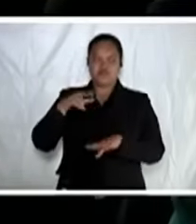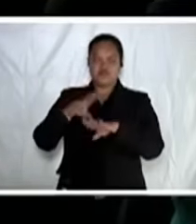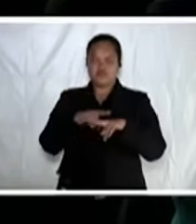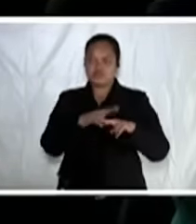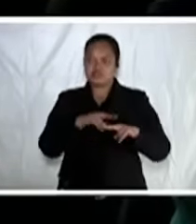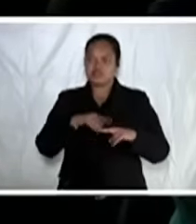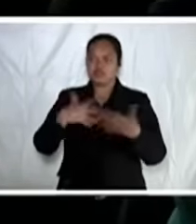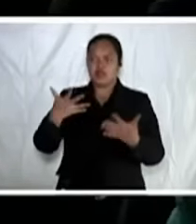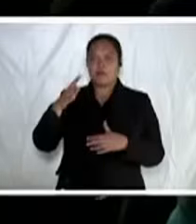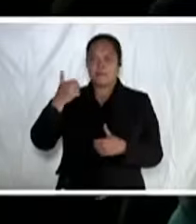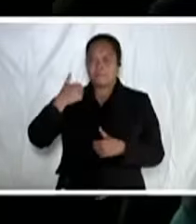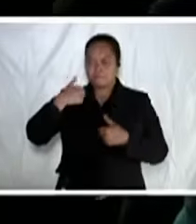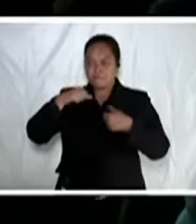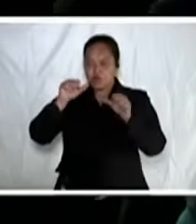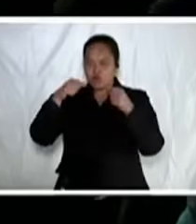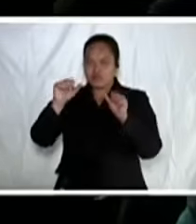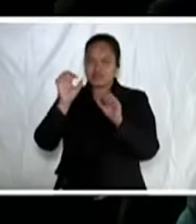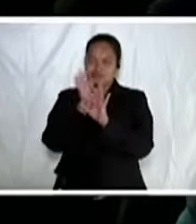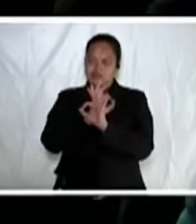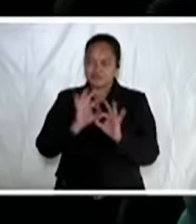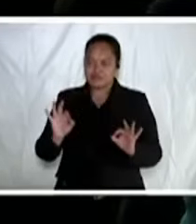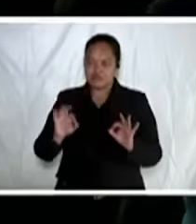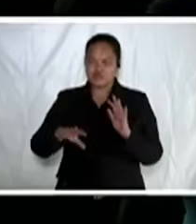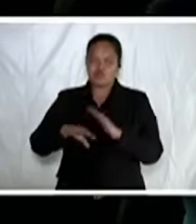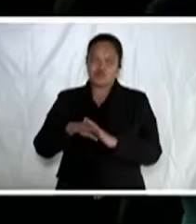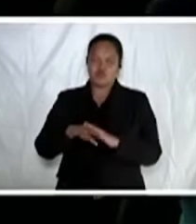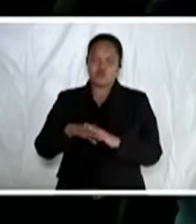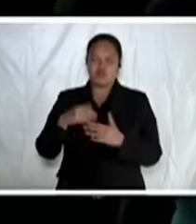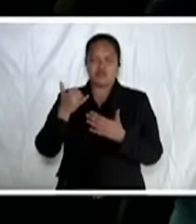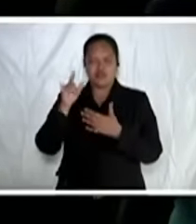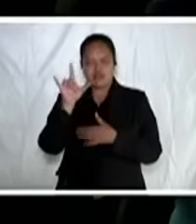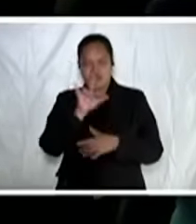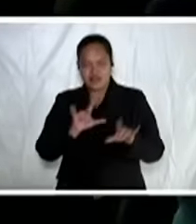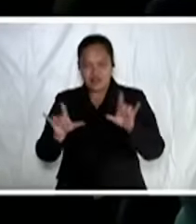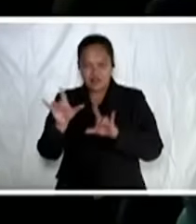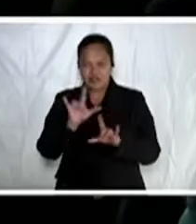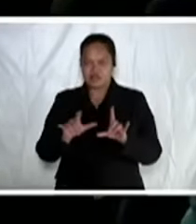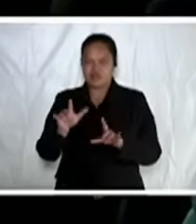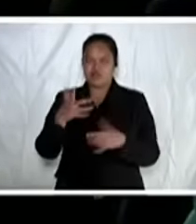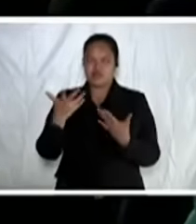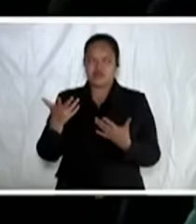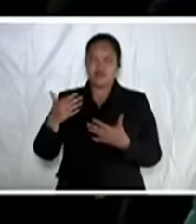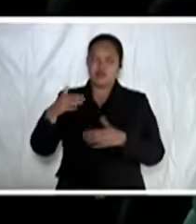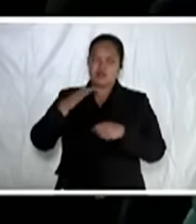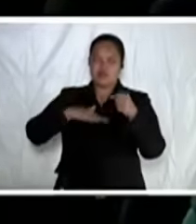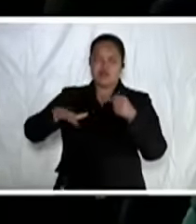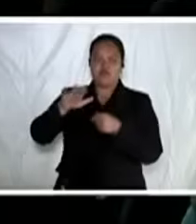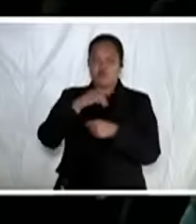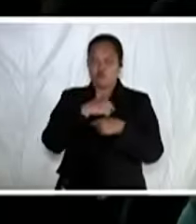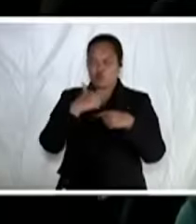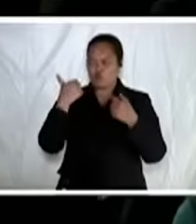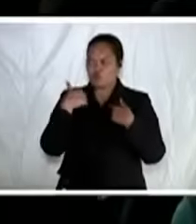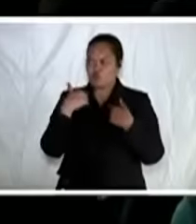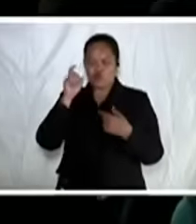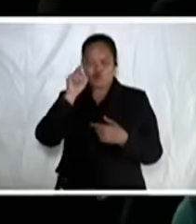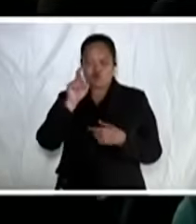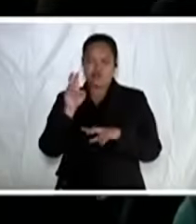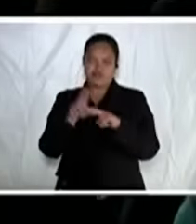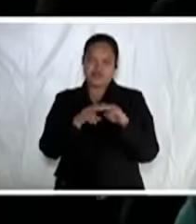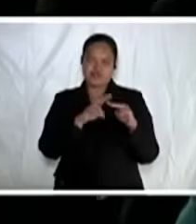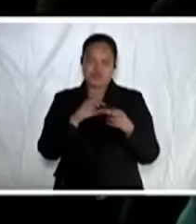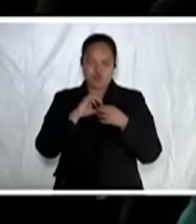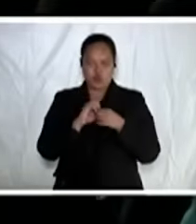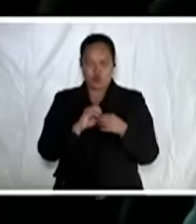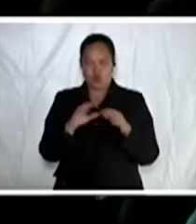is peaceful, that is loving, and that is above all a Fiji that we call home. Kisa nila Sara na